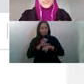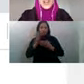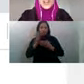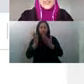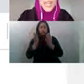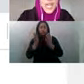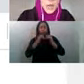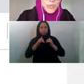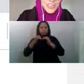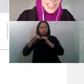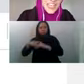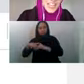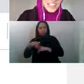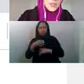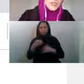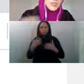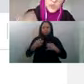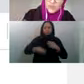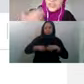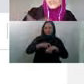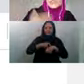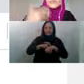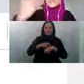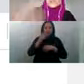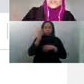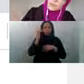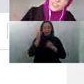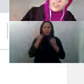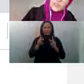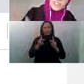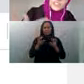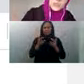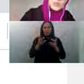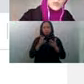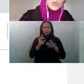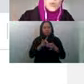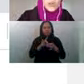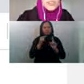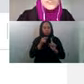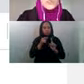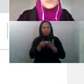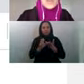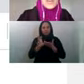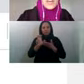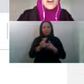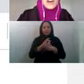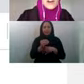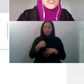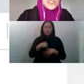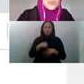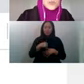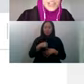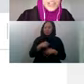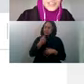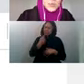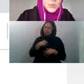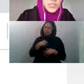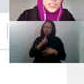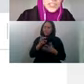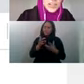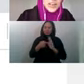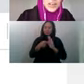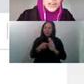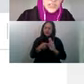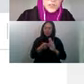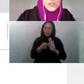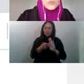in so much traffic. But again, it was a beautiful effort of Muslims stepping up and saying, you know what, we want to show that we